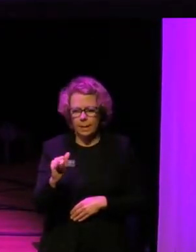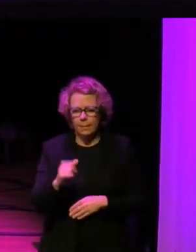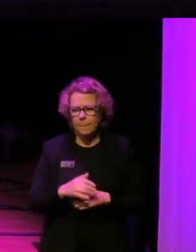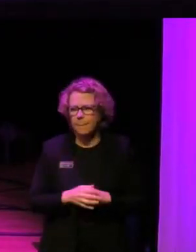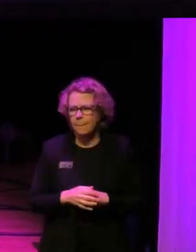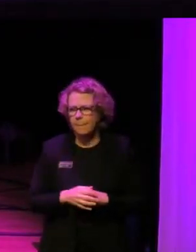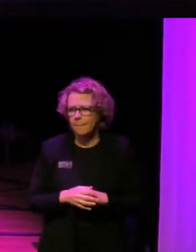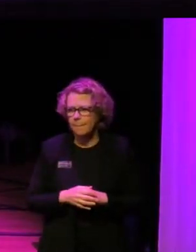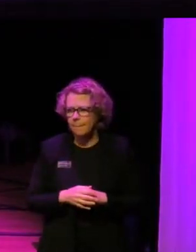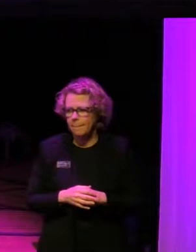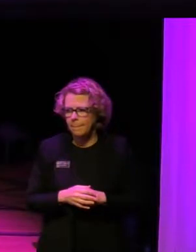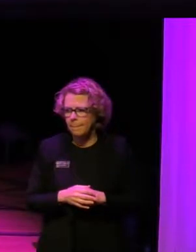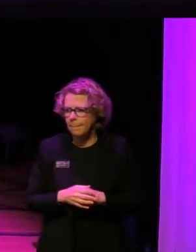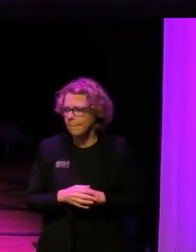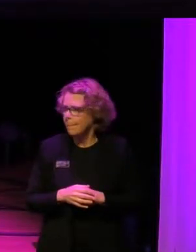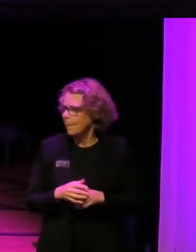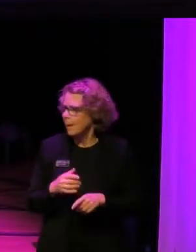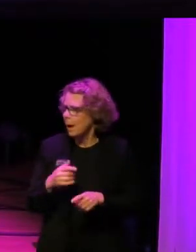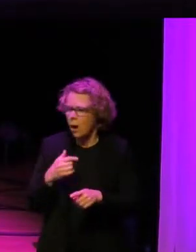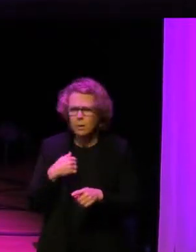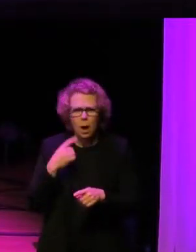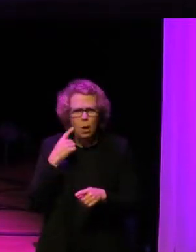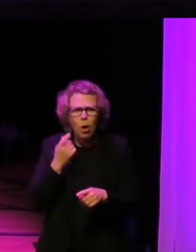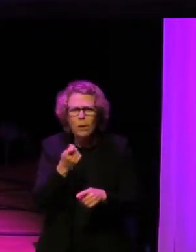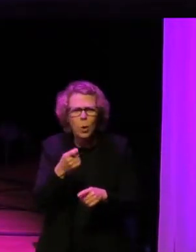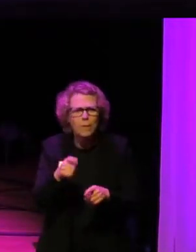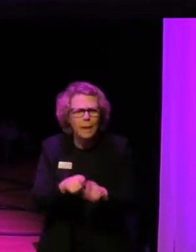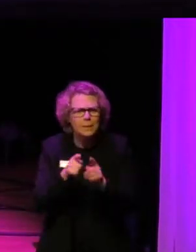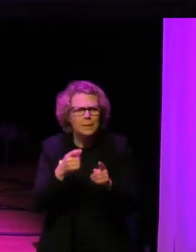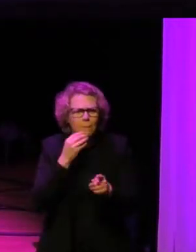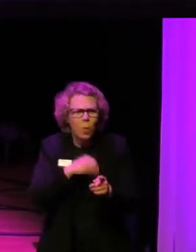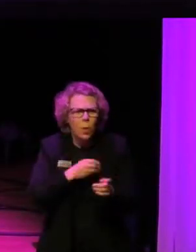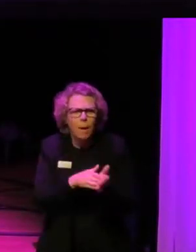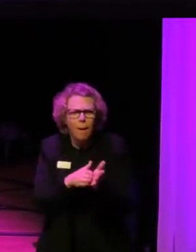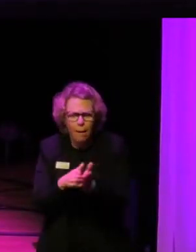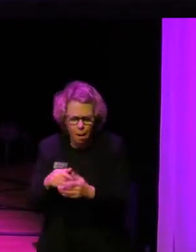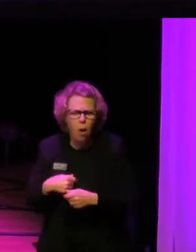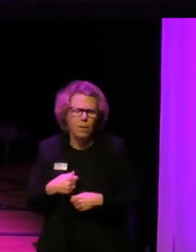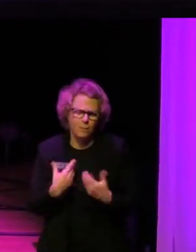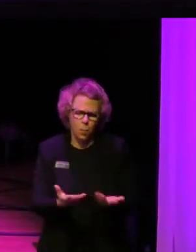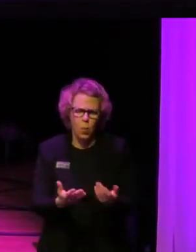Yeah, we can take. I heard someone starting with applause, so we can take that one now.